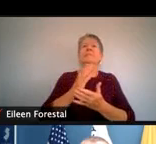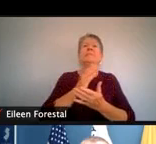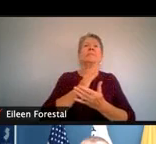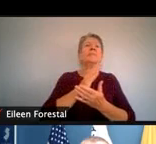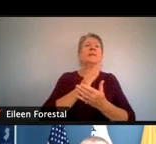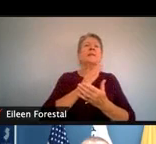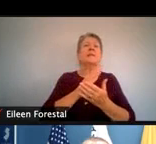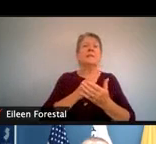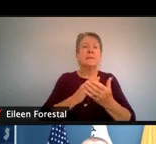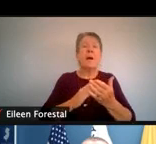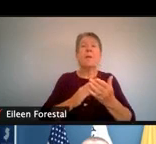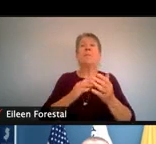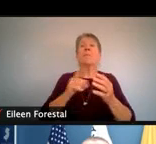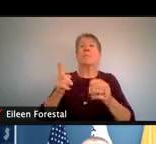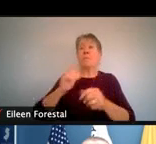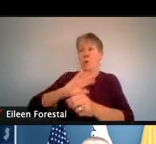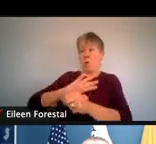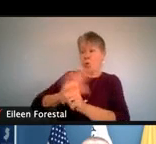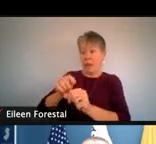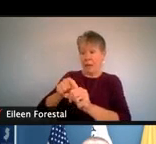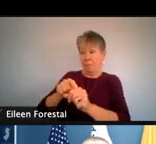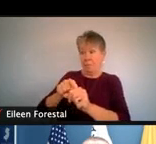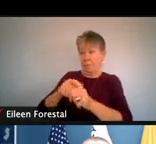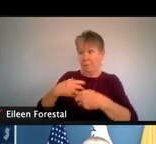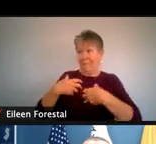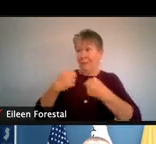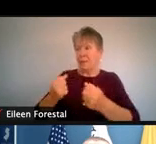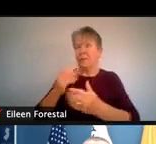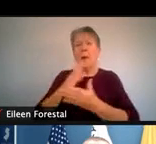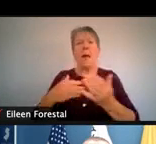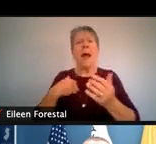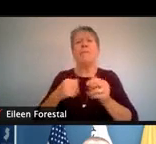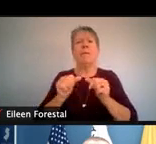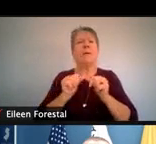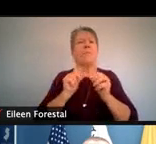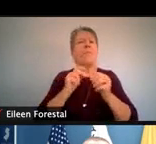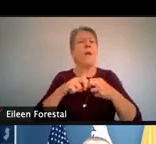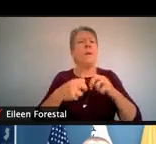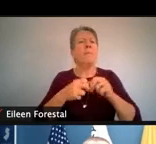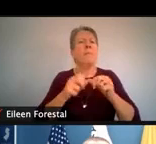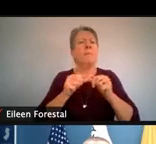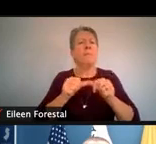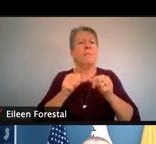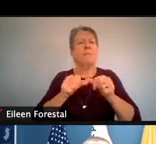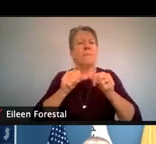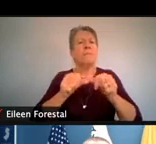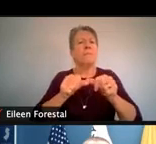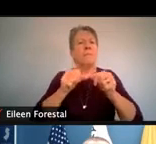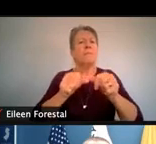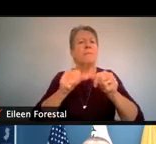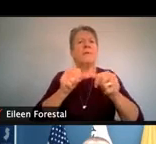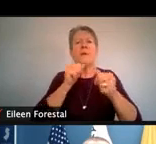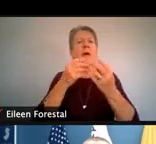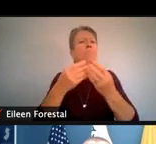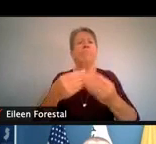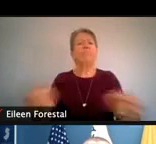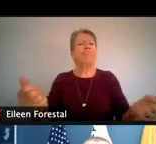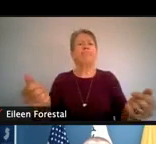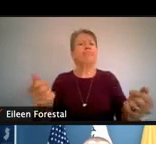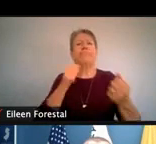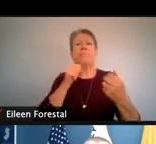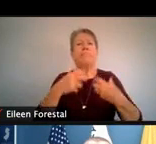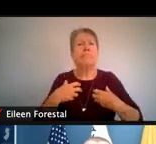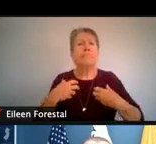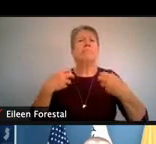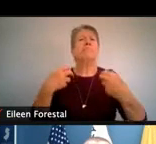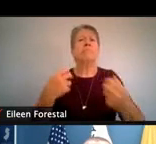And I think it's important to point out that it's not just people who die, but also the long-term effects of this disease that can last, we